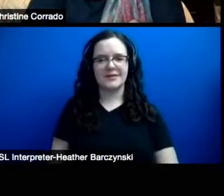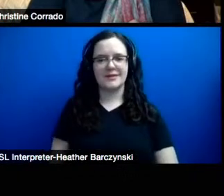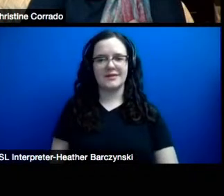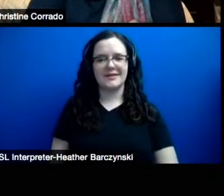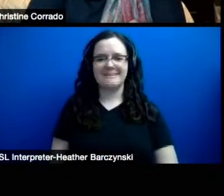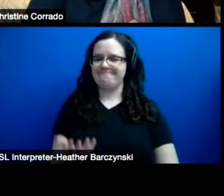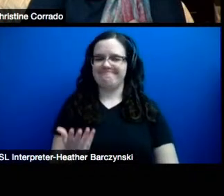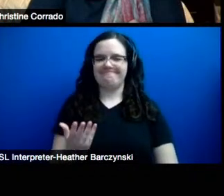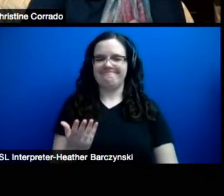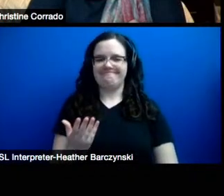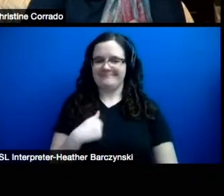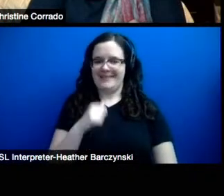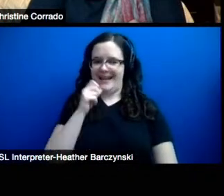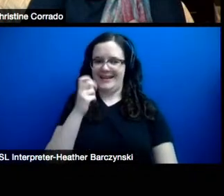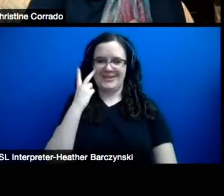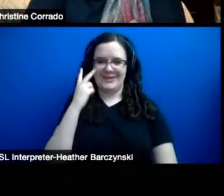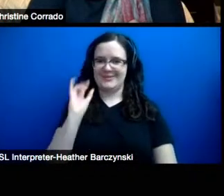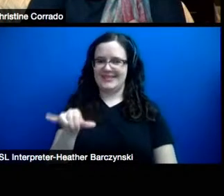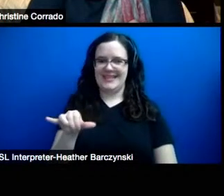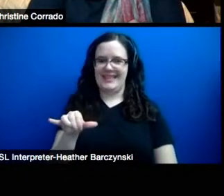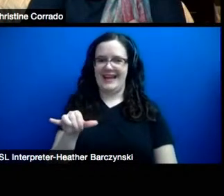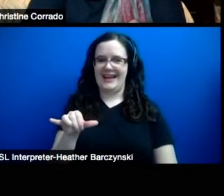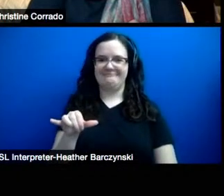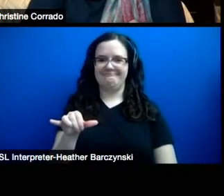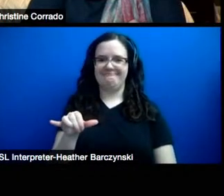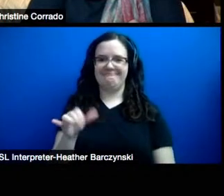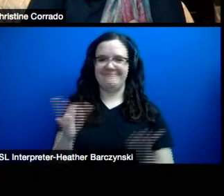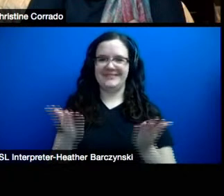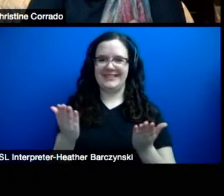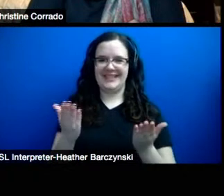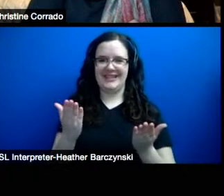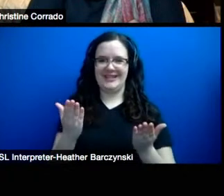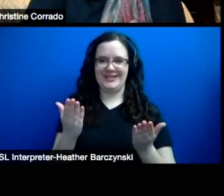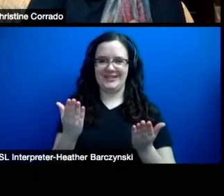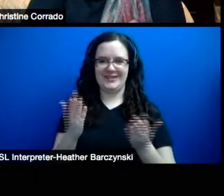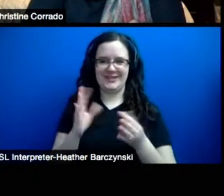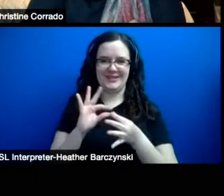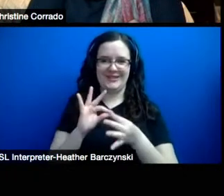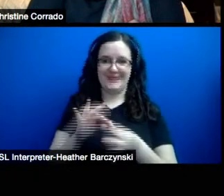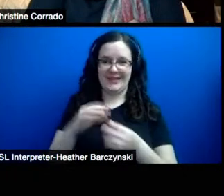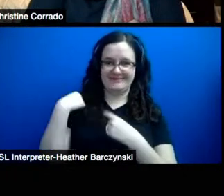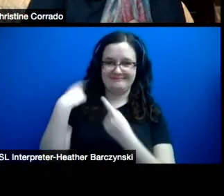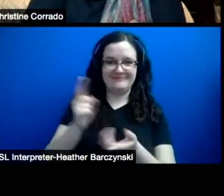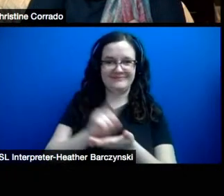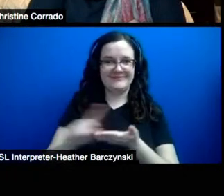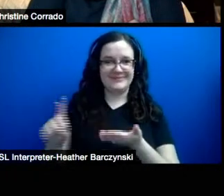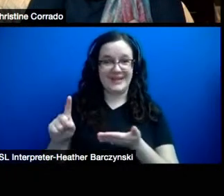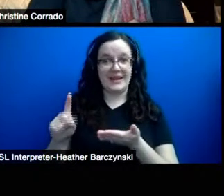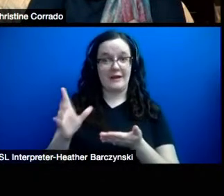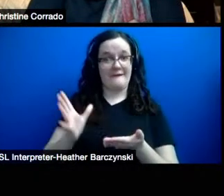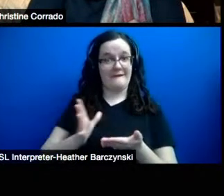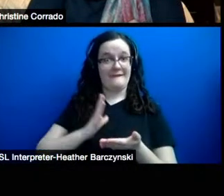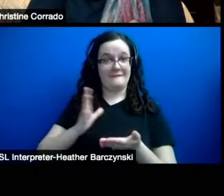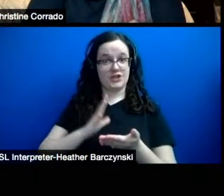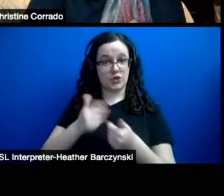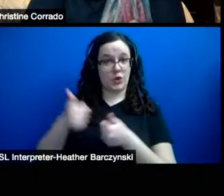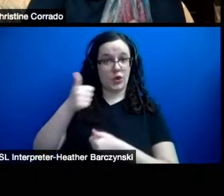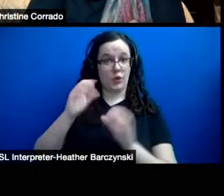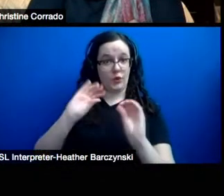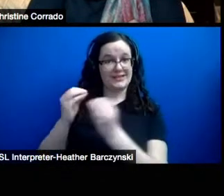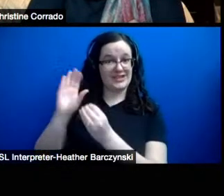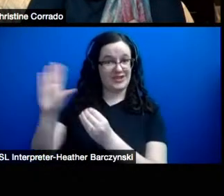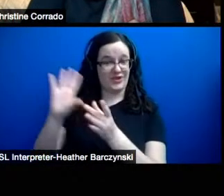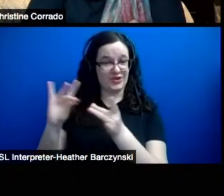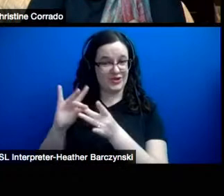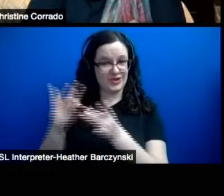see that as being present, given some of the remarks that have been made in the past week by official organizations that are